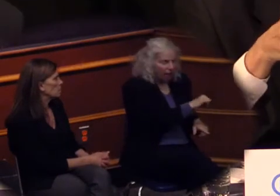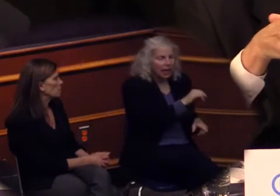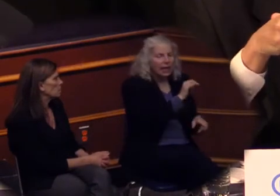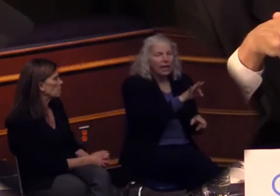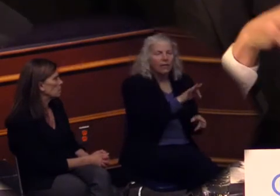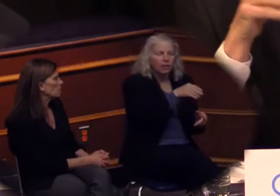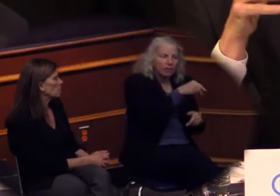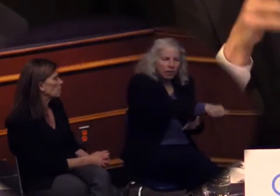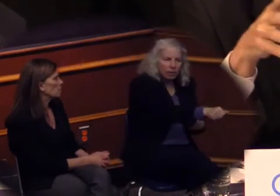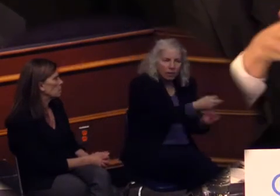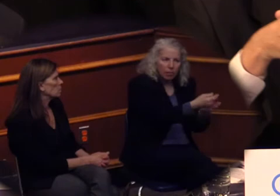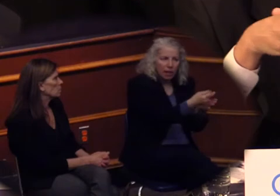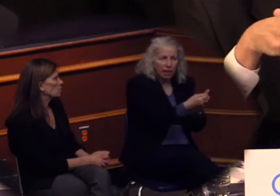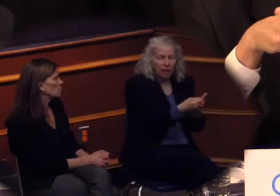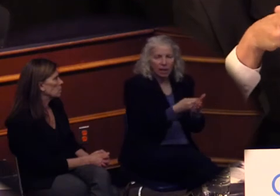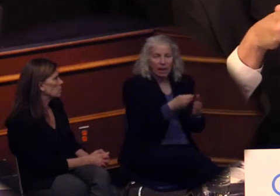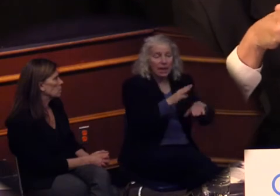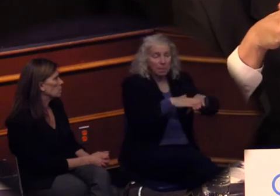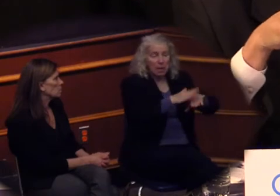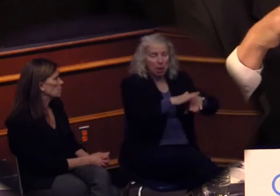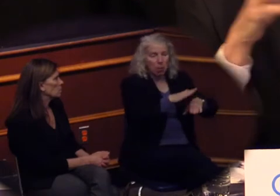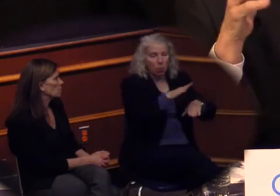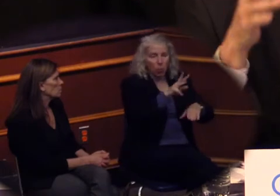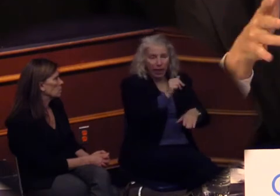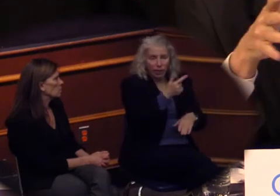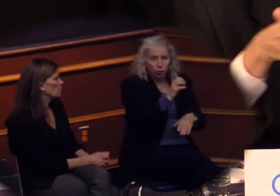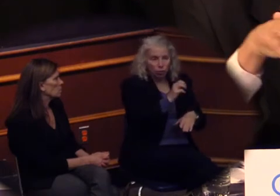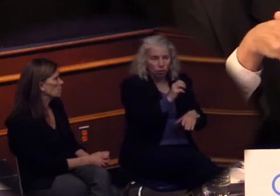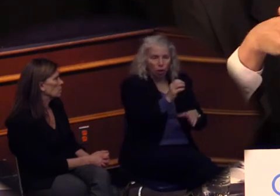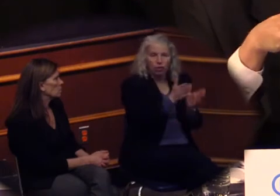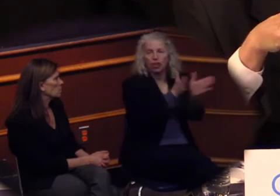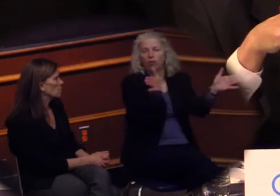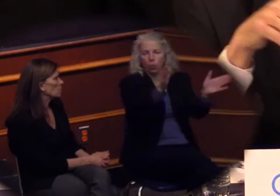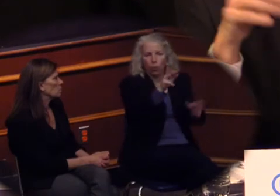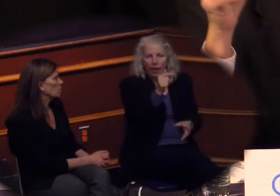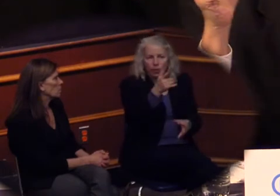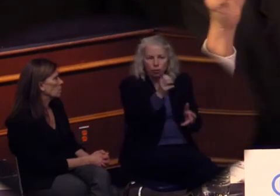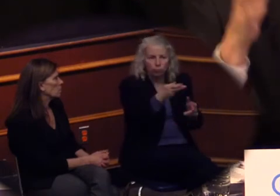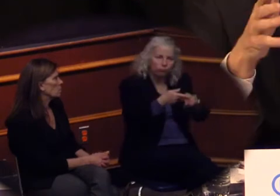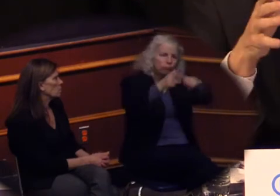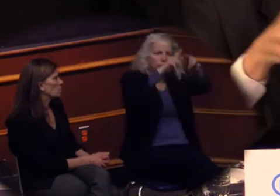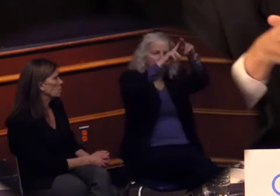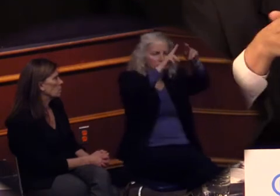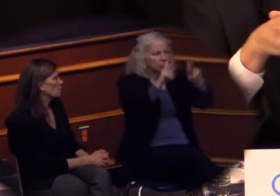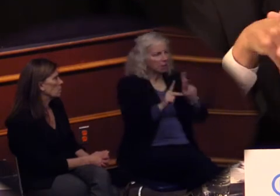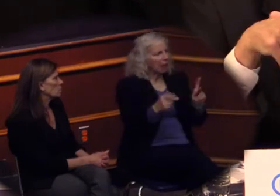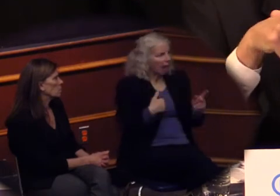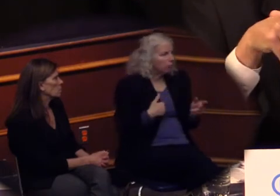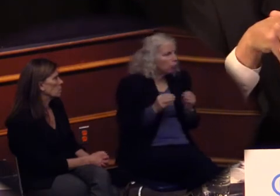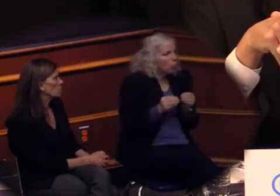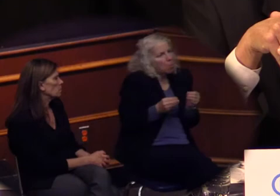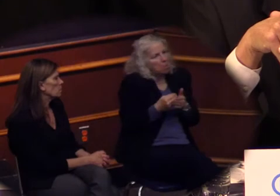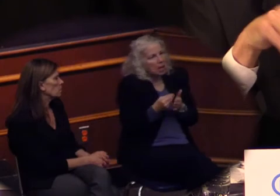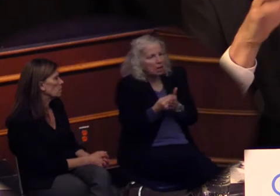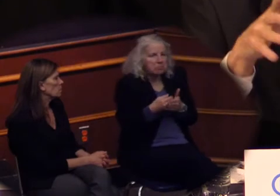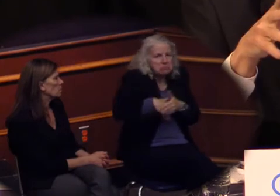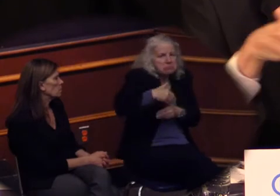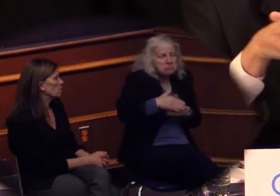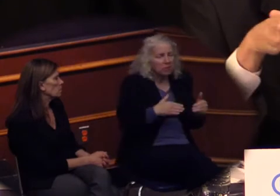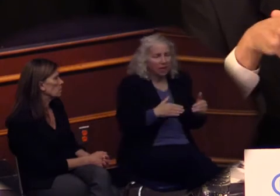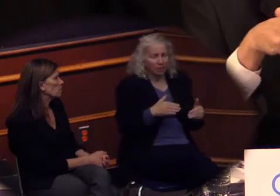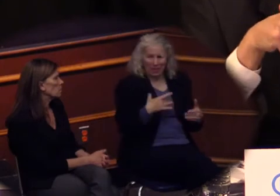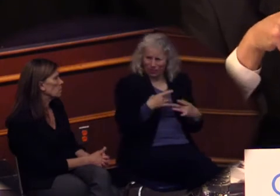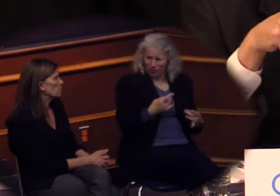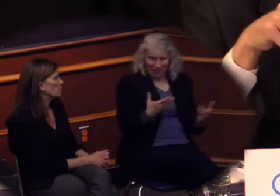only increase the minimum wage but increase wages across the board, people would have more money. But one of the things that has been so interesting for me being